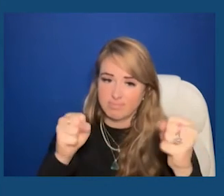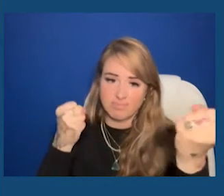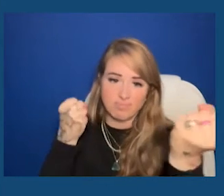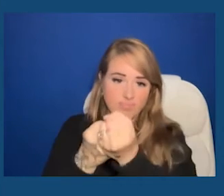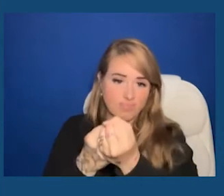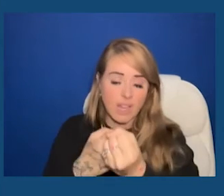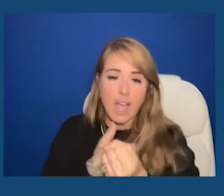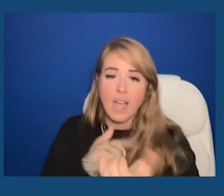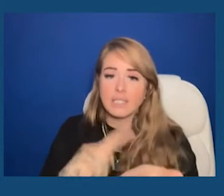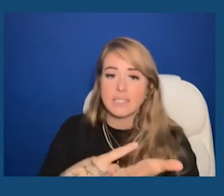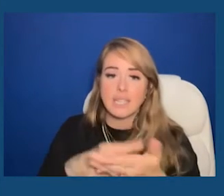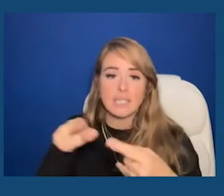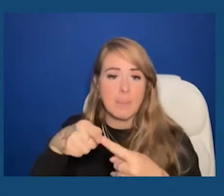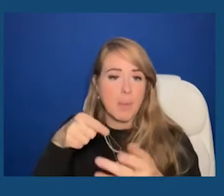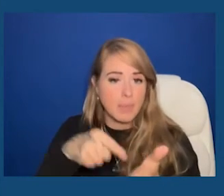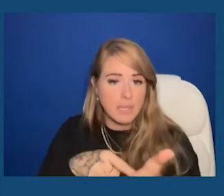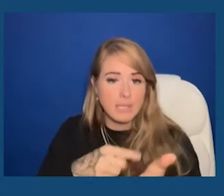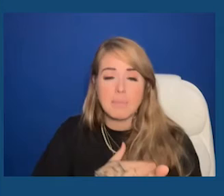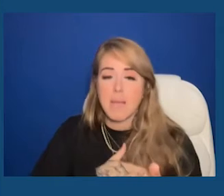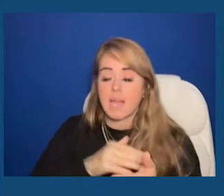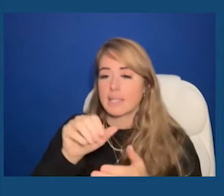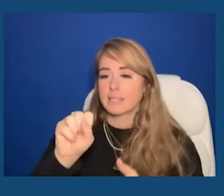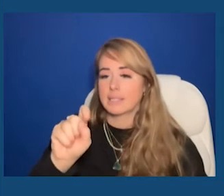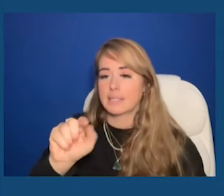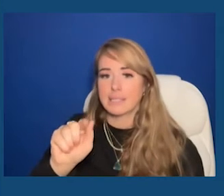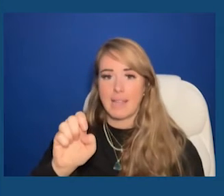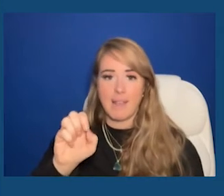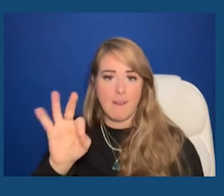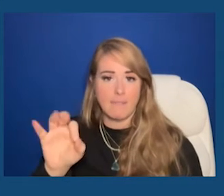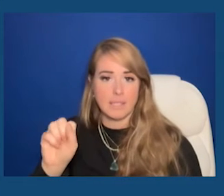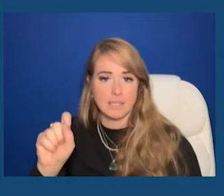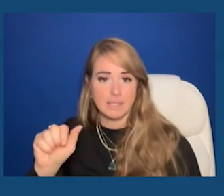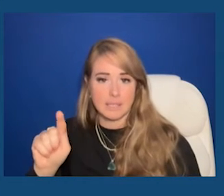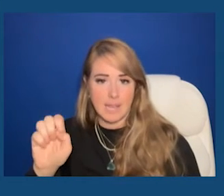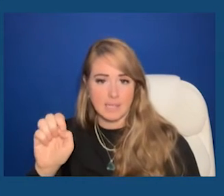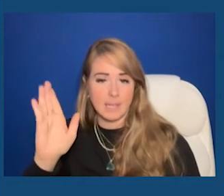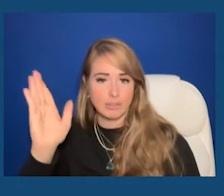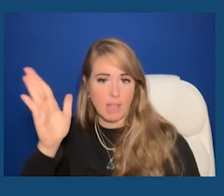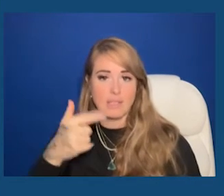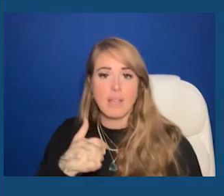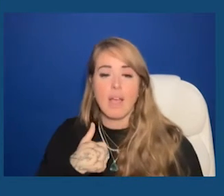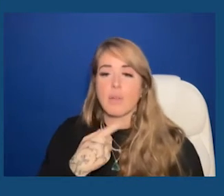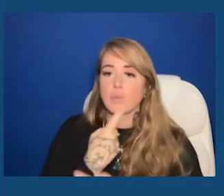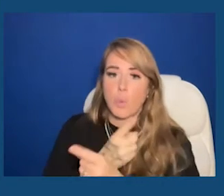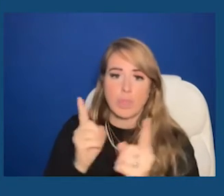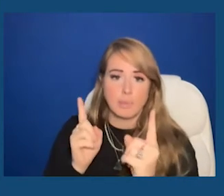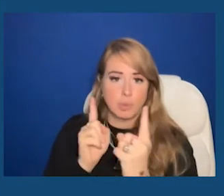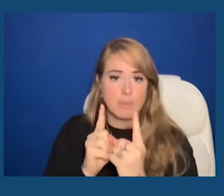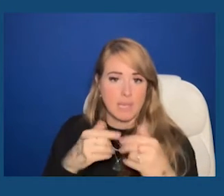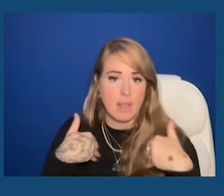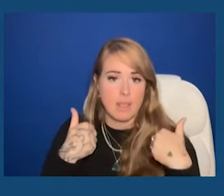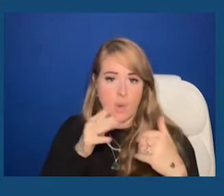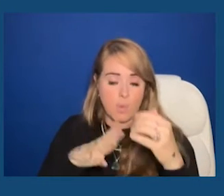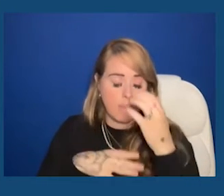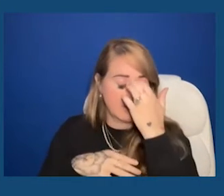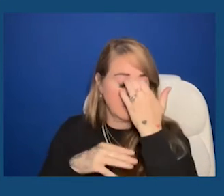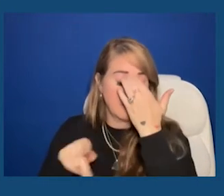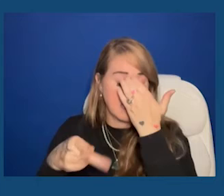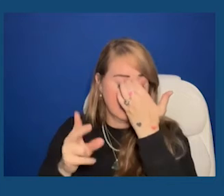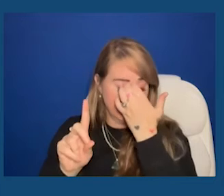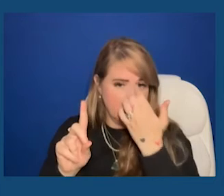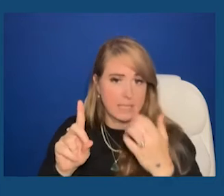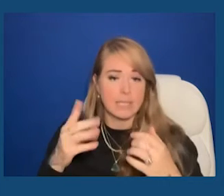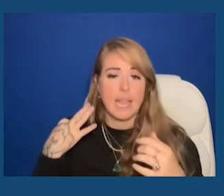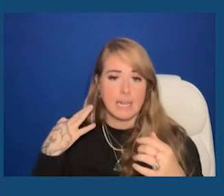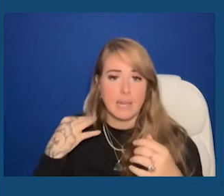it at my State of the State address, I had them meet a young woman, PhD candidate working